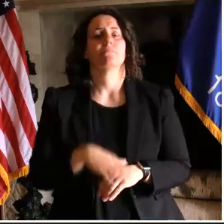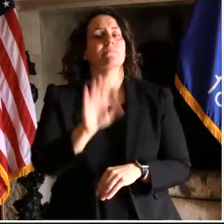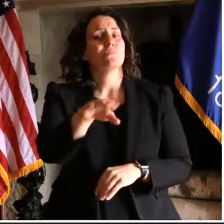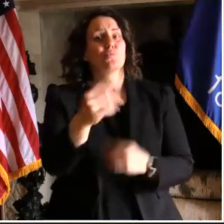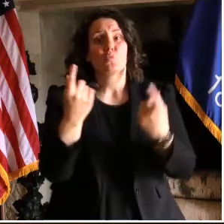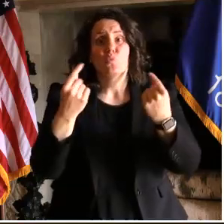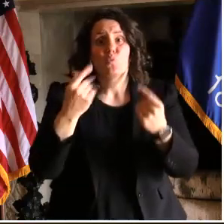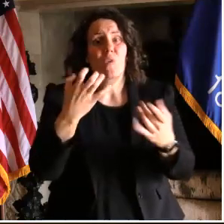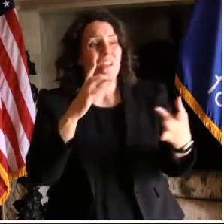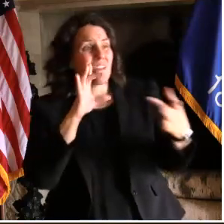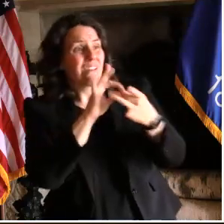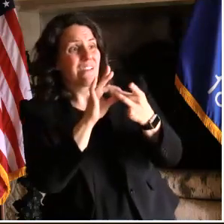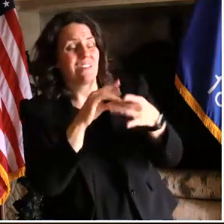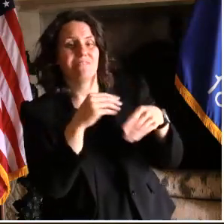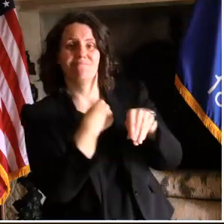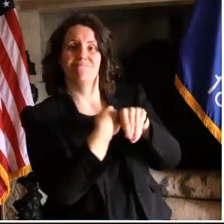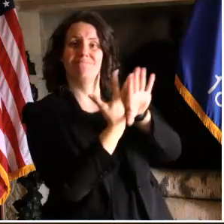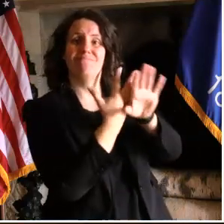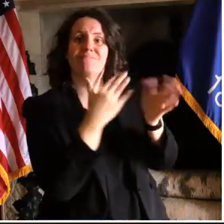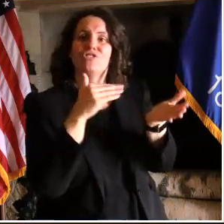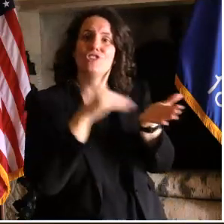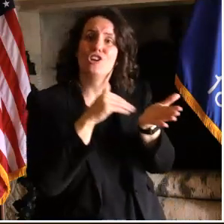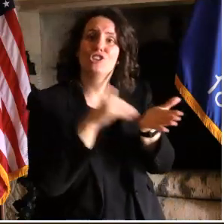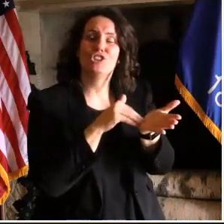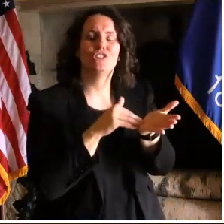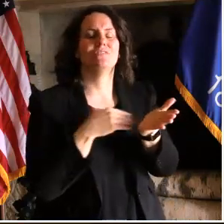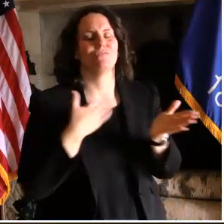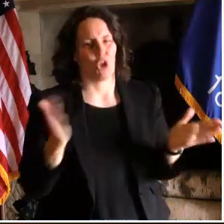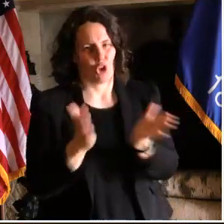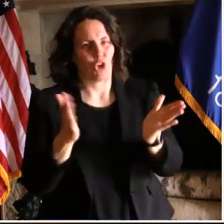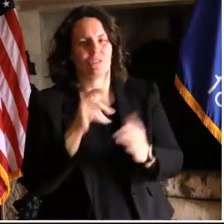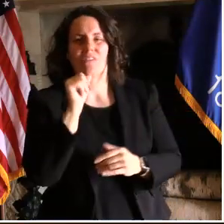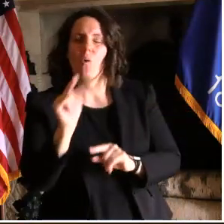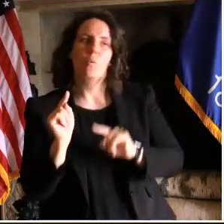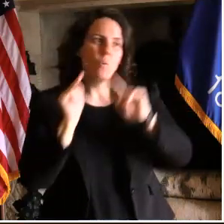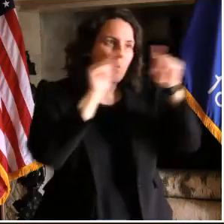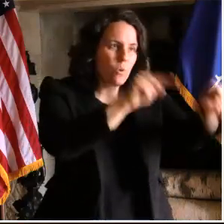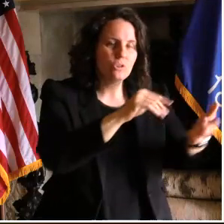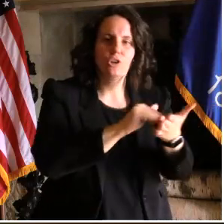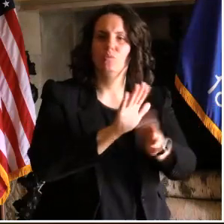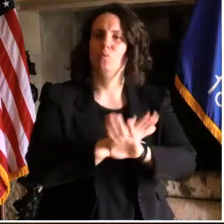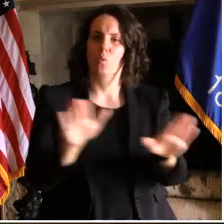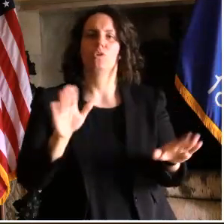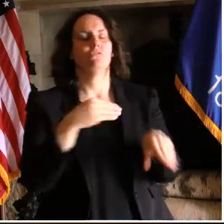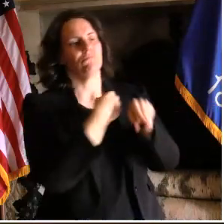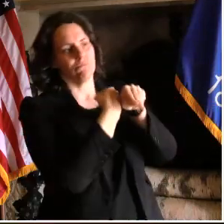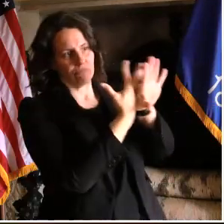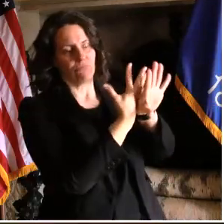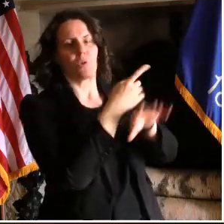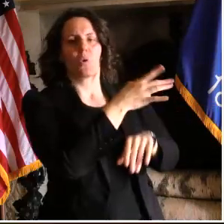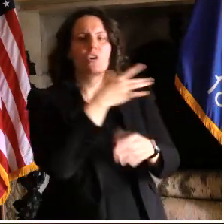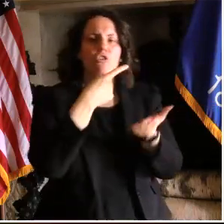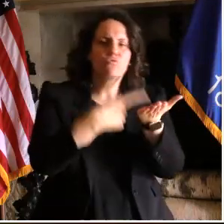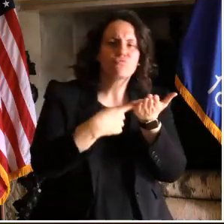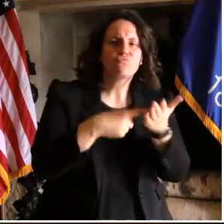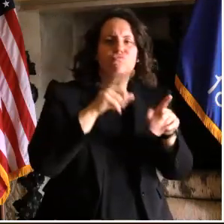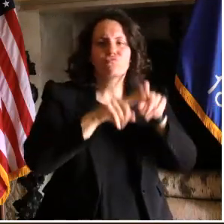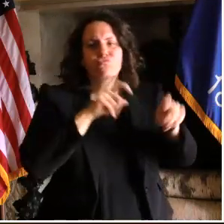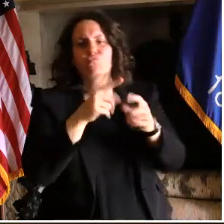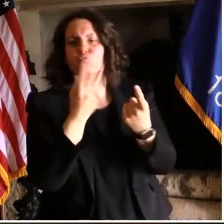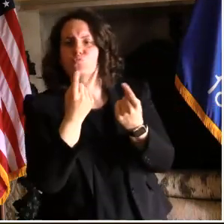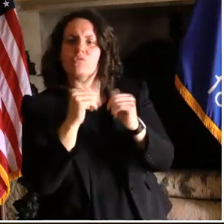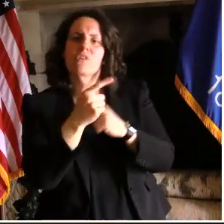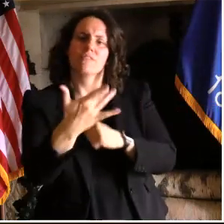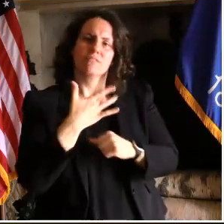hospitals to a minimum. Again, for your protection and for the safety of our frontline healthcare providers.